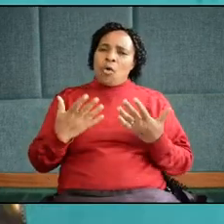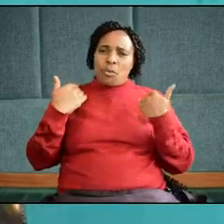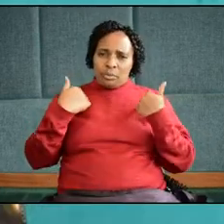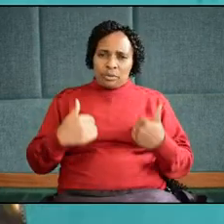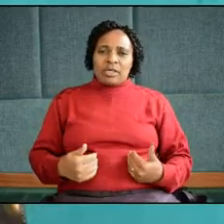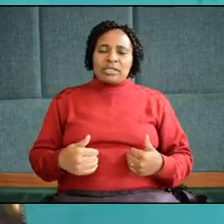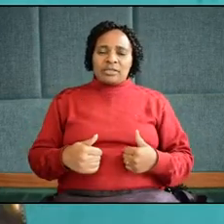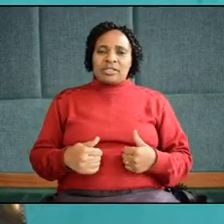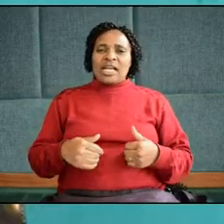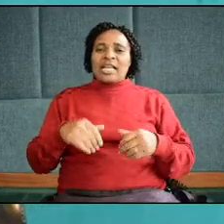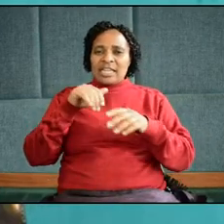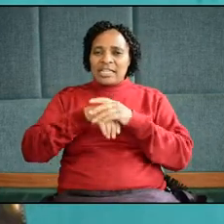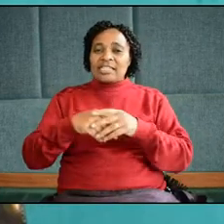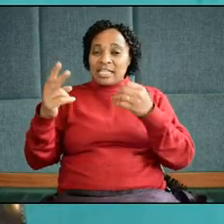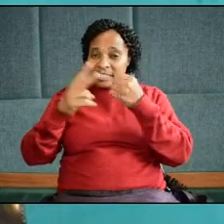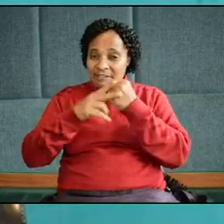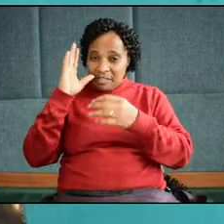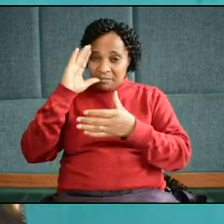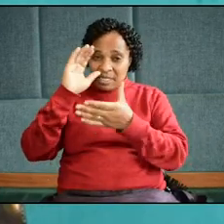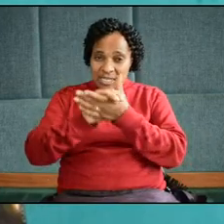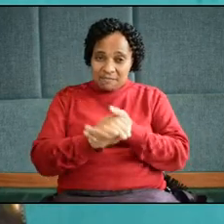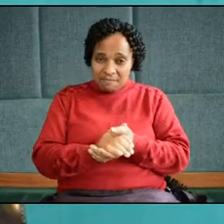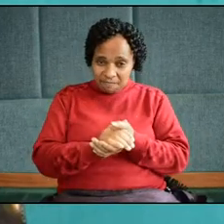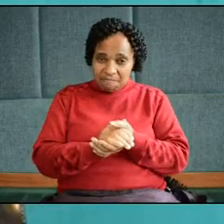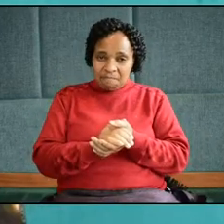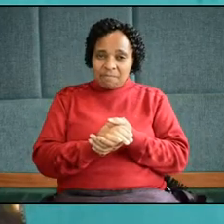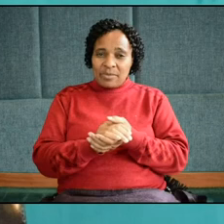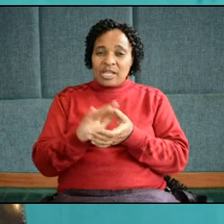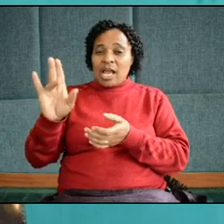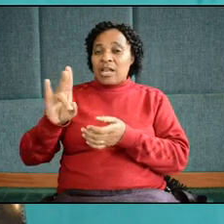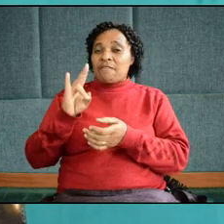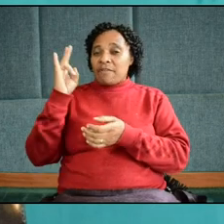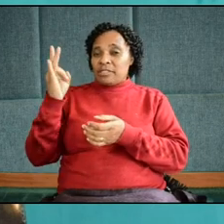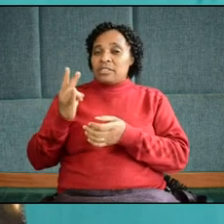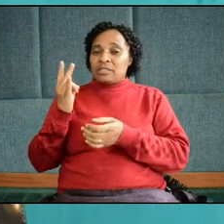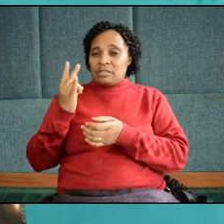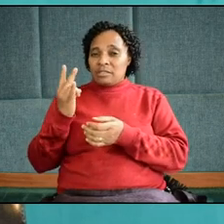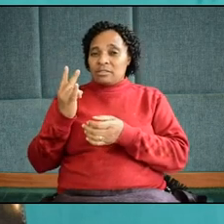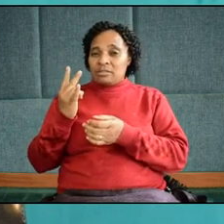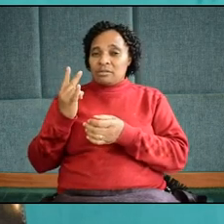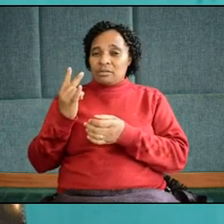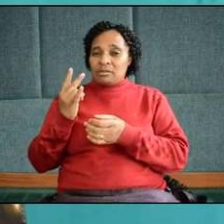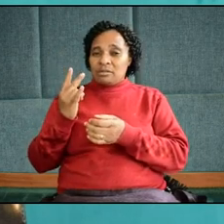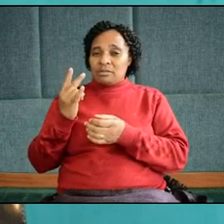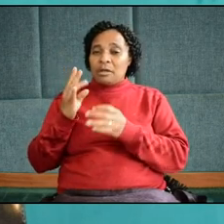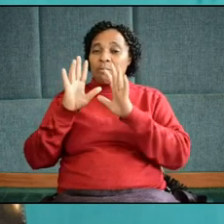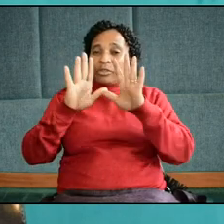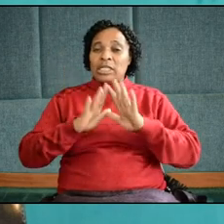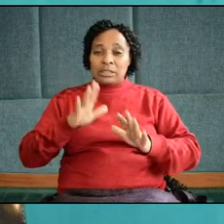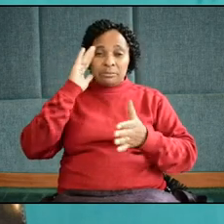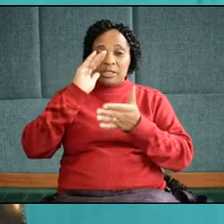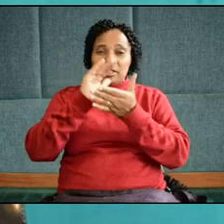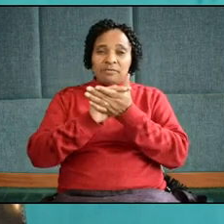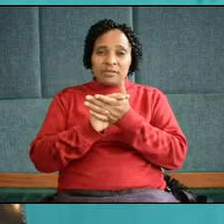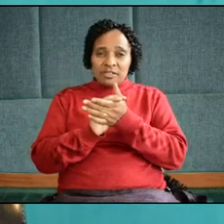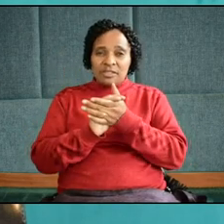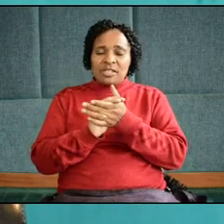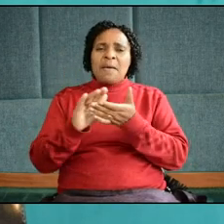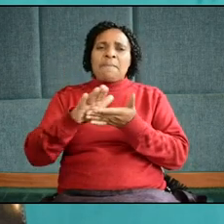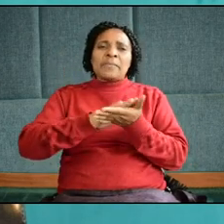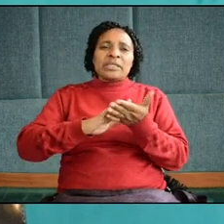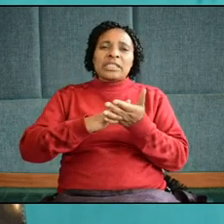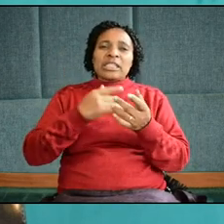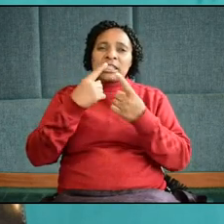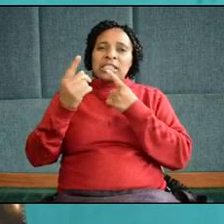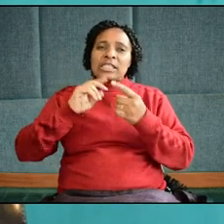is the seventh belief in the Seventh-day Adventist fundamental beliefs. And it basically